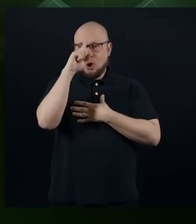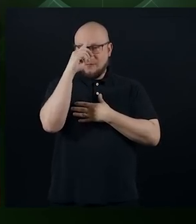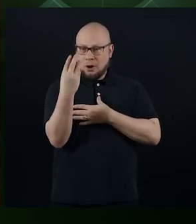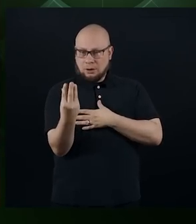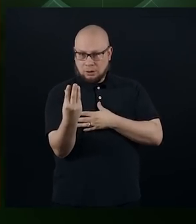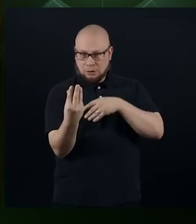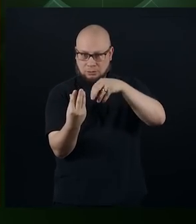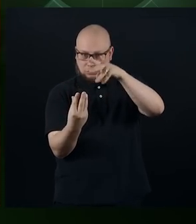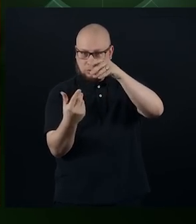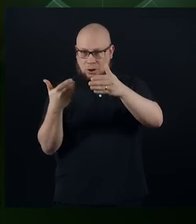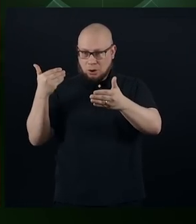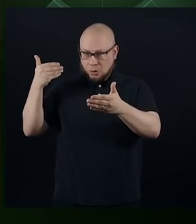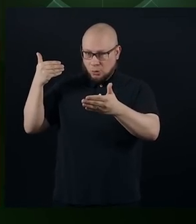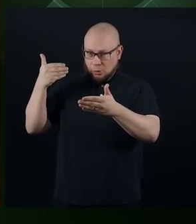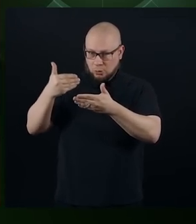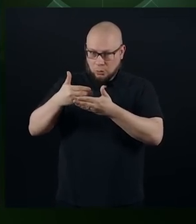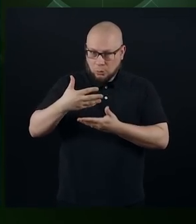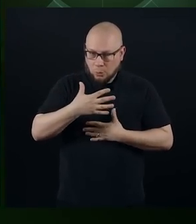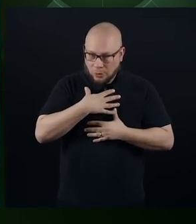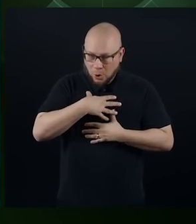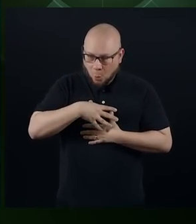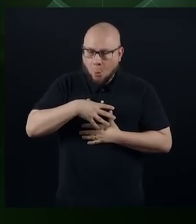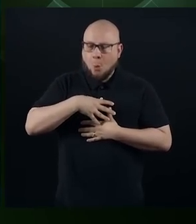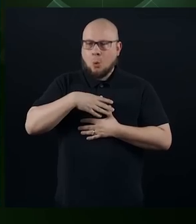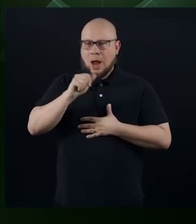go near it, and it will completely refill you.